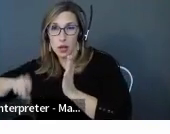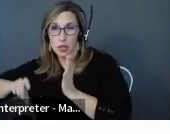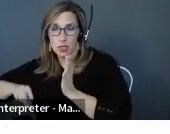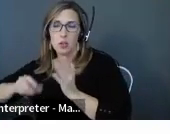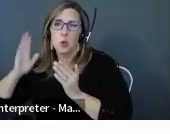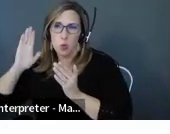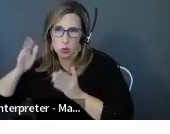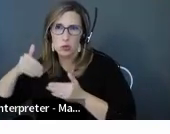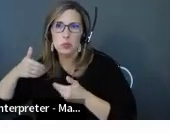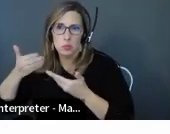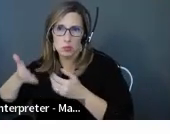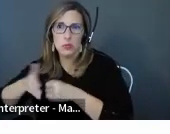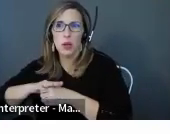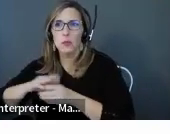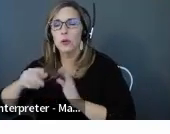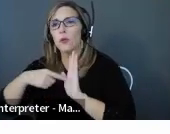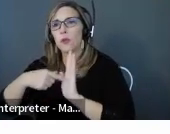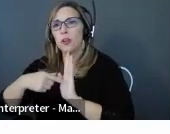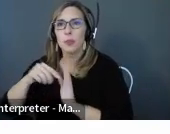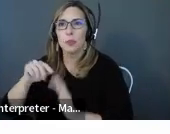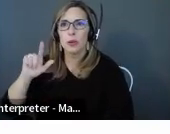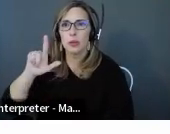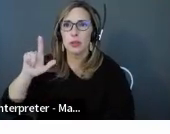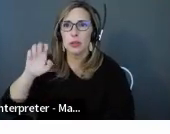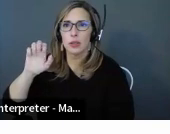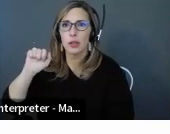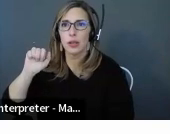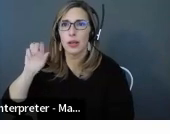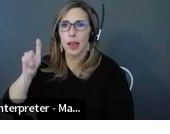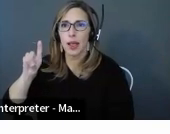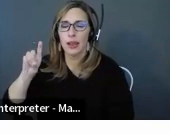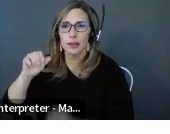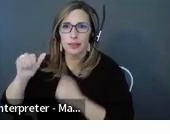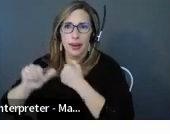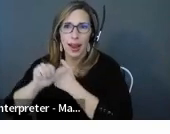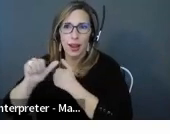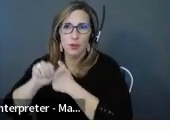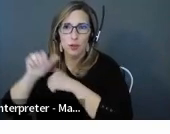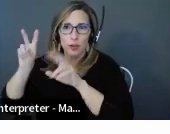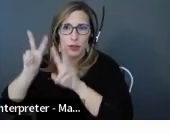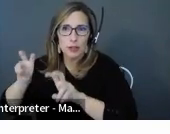screenings or lead hazard assessments.